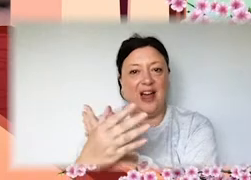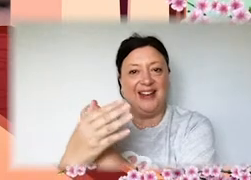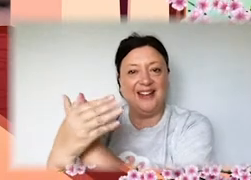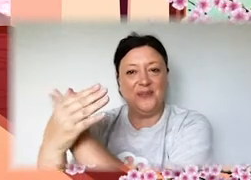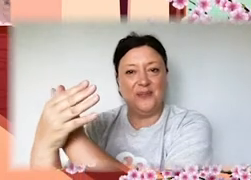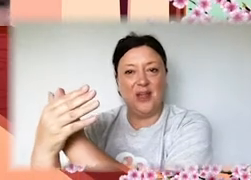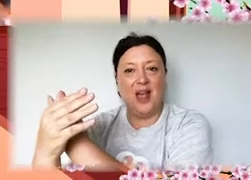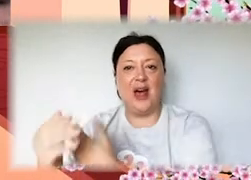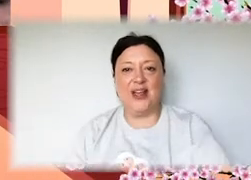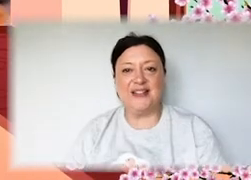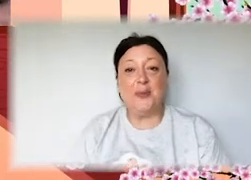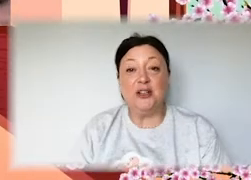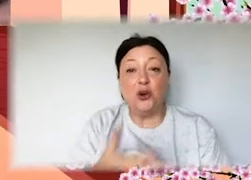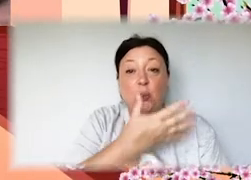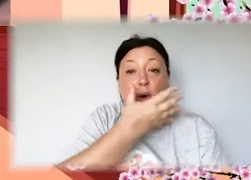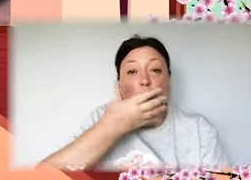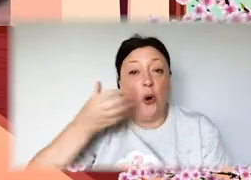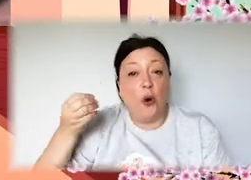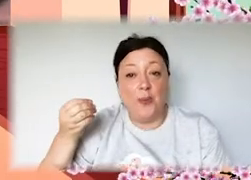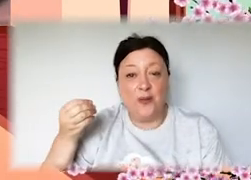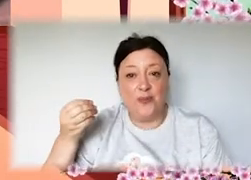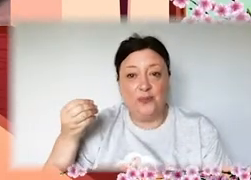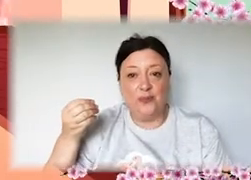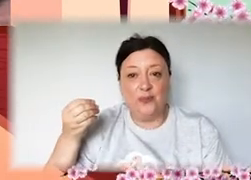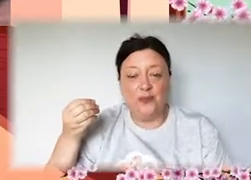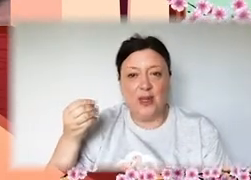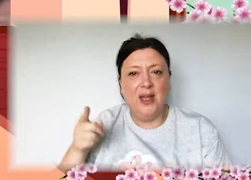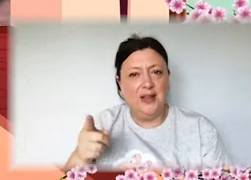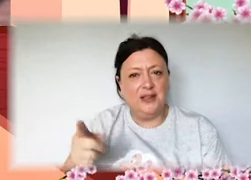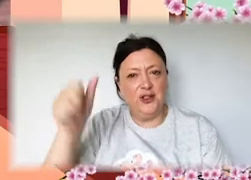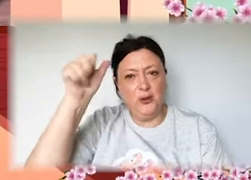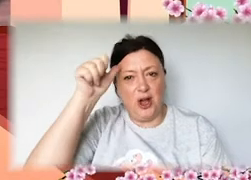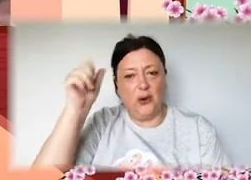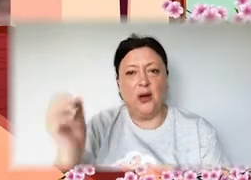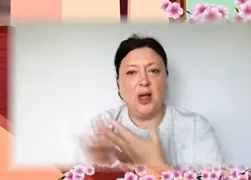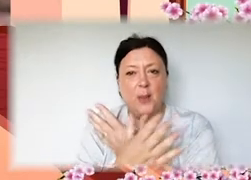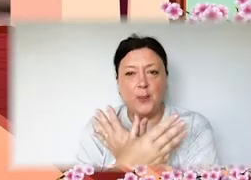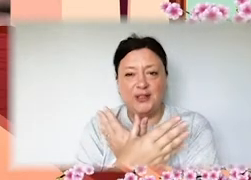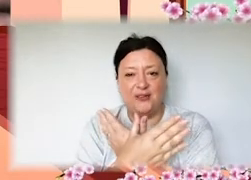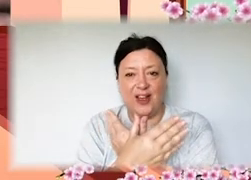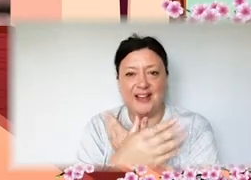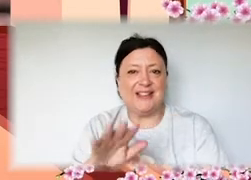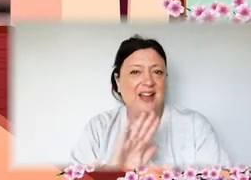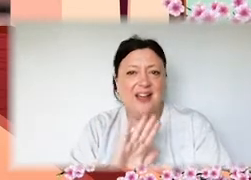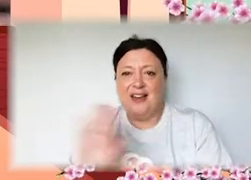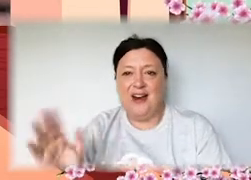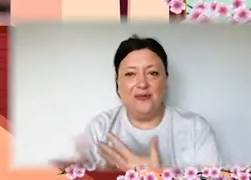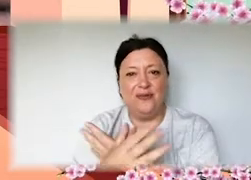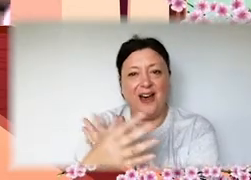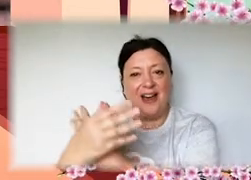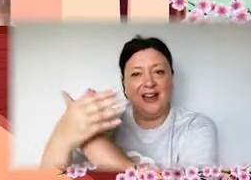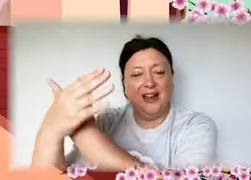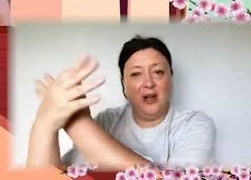we're really nice and warm. Butterflies are not able to fly if they're cold, so we're going to make sure we're warm by